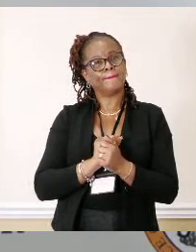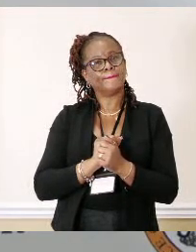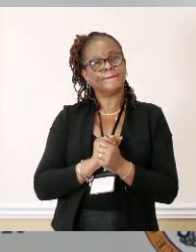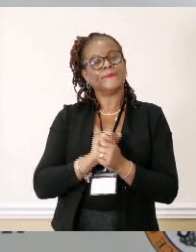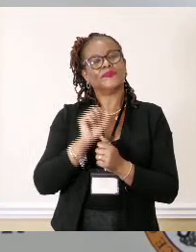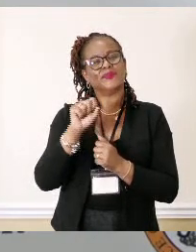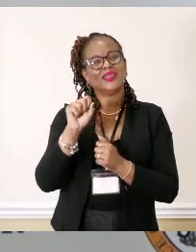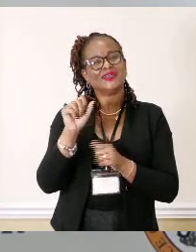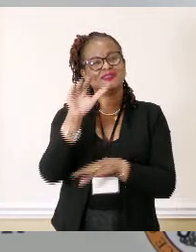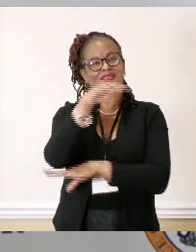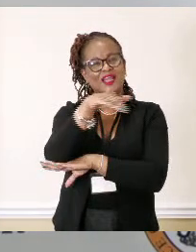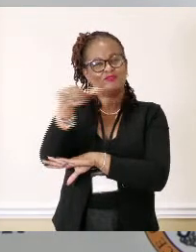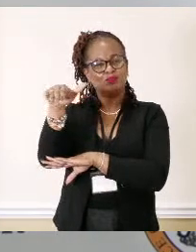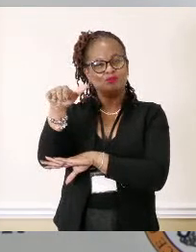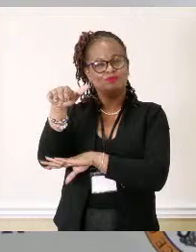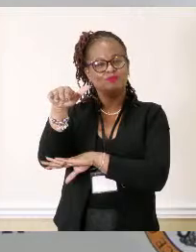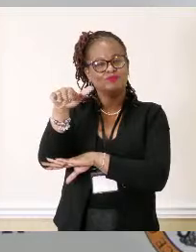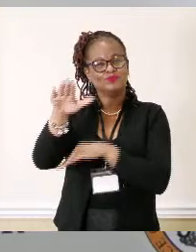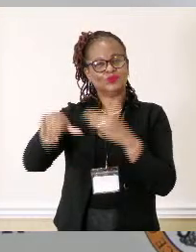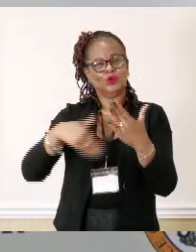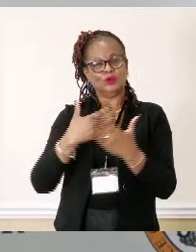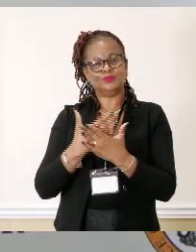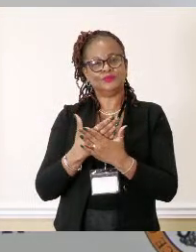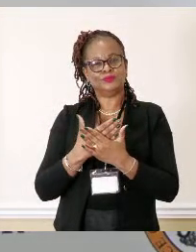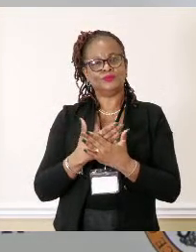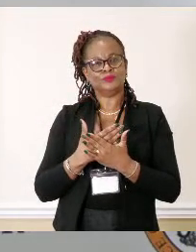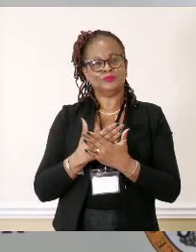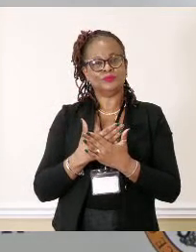Yes, good afternoon, everyone.